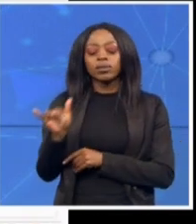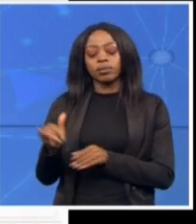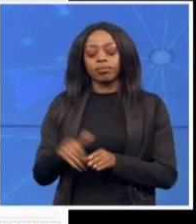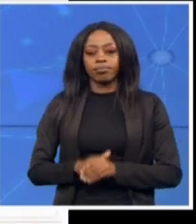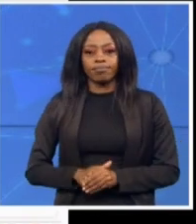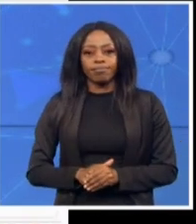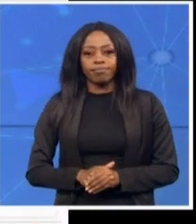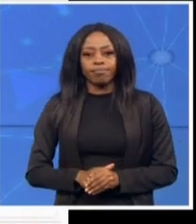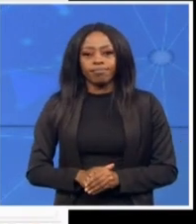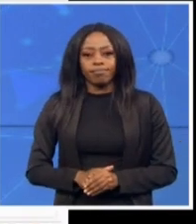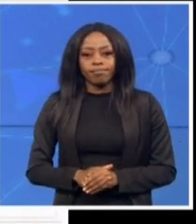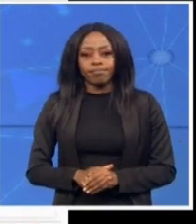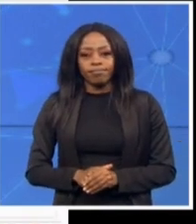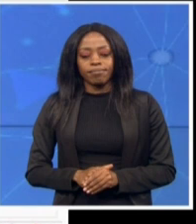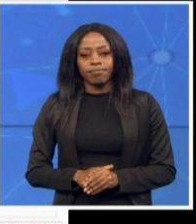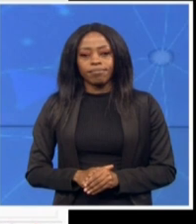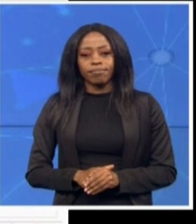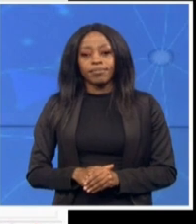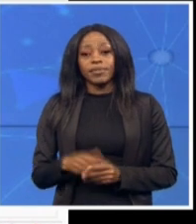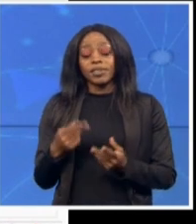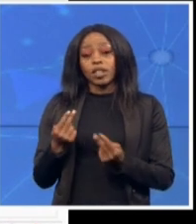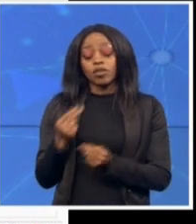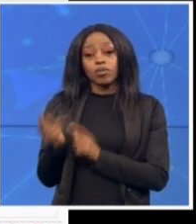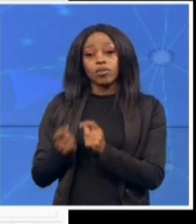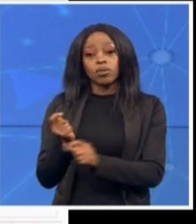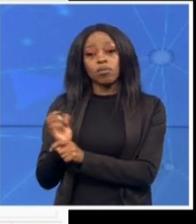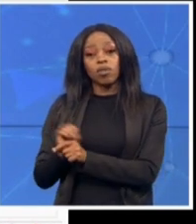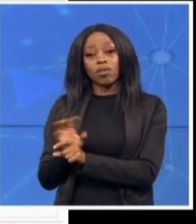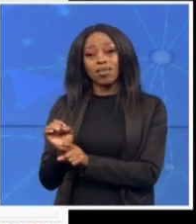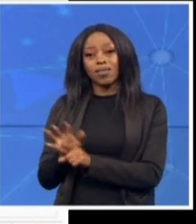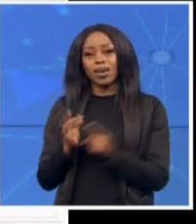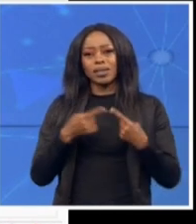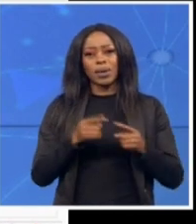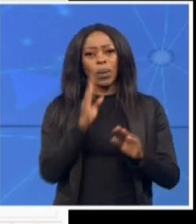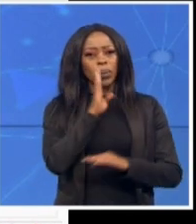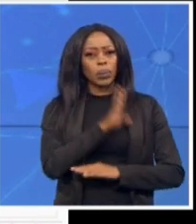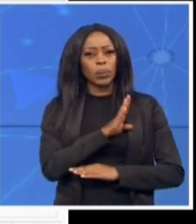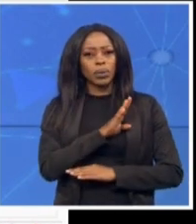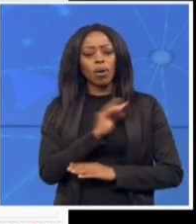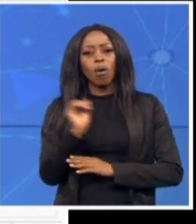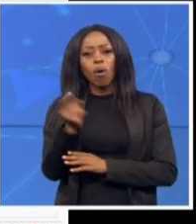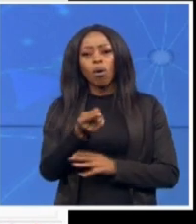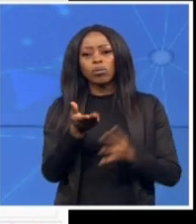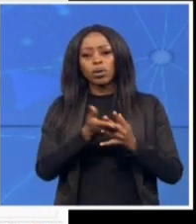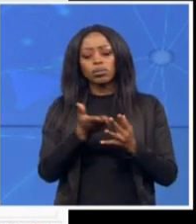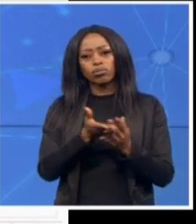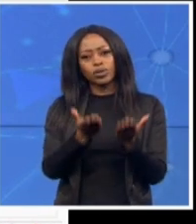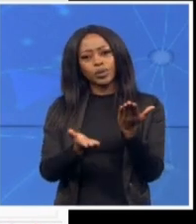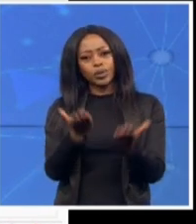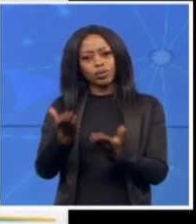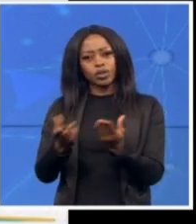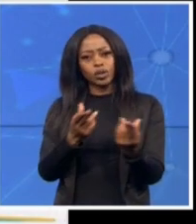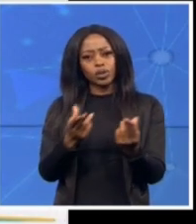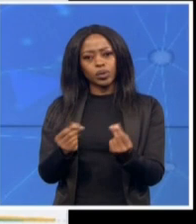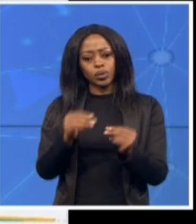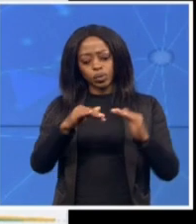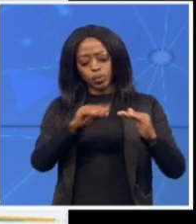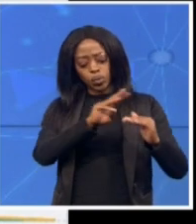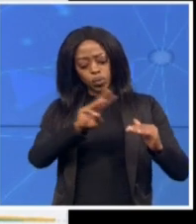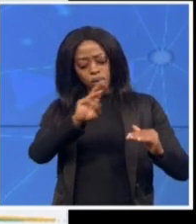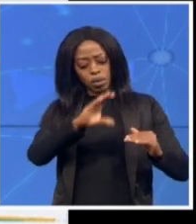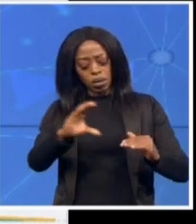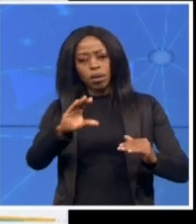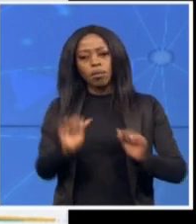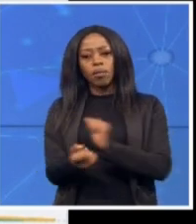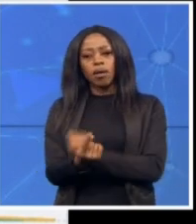still, no big difference. All the cases literally that's been done in sequencing in the Western Cape are all due to Omicron. If you look at